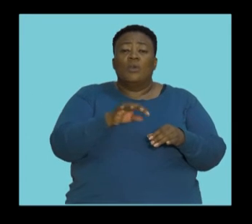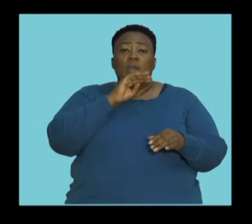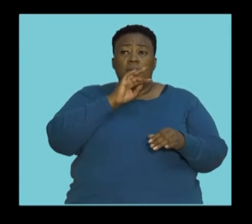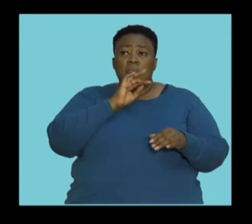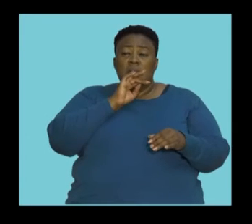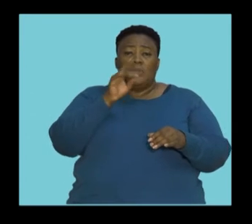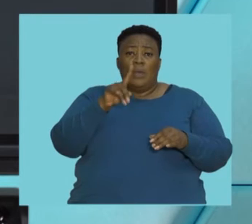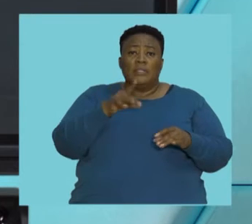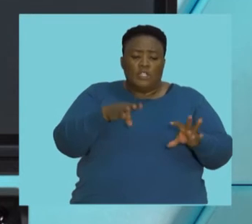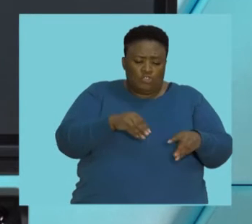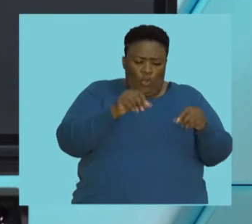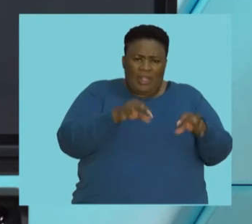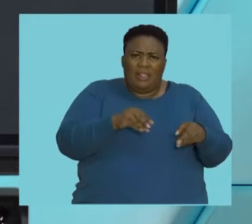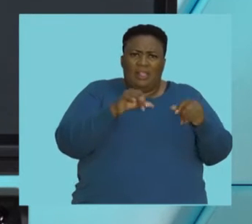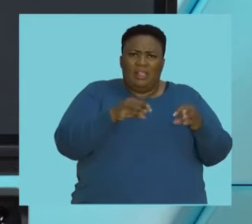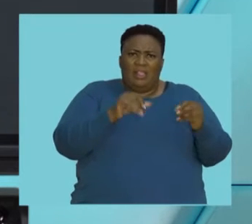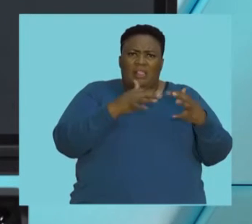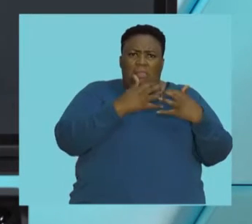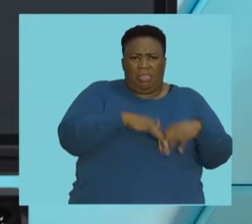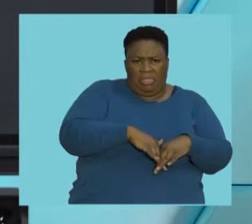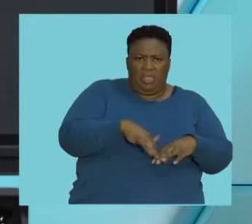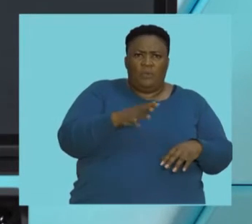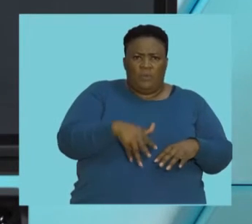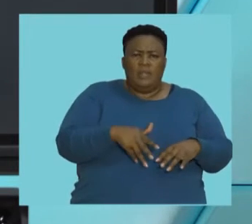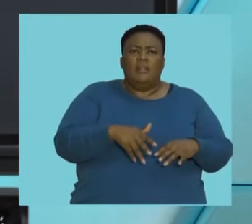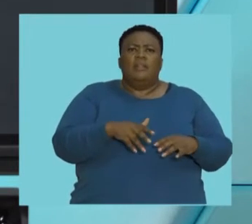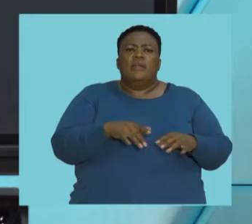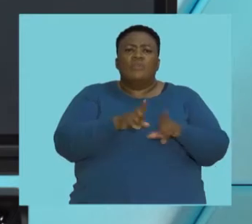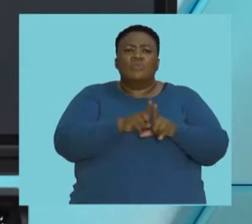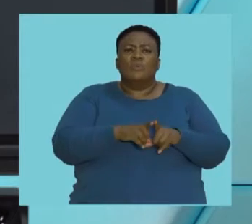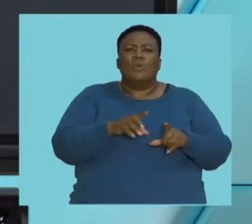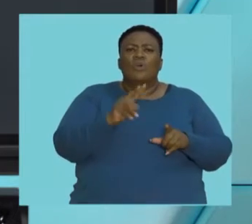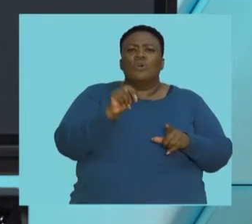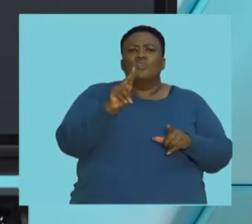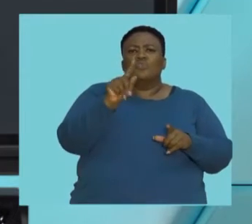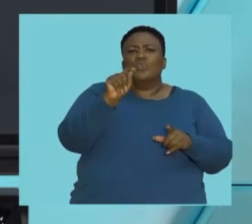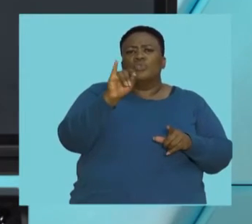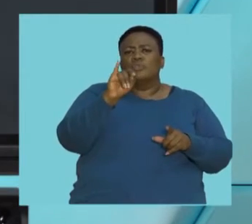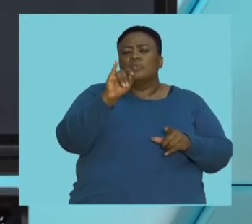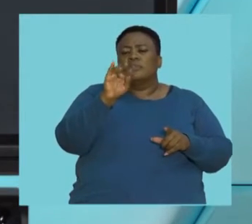the degradation of the soil, the extraction of more nutrients from the soil, eventually leading